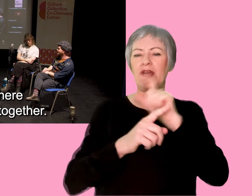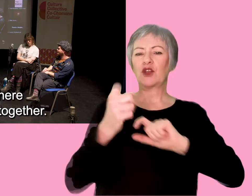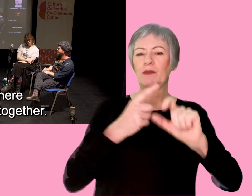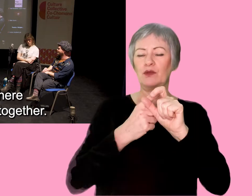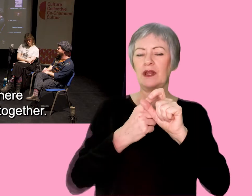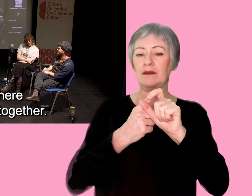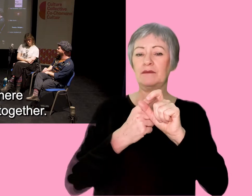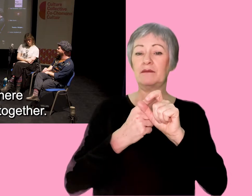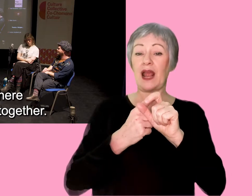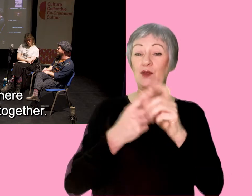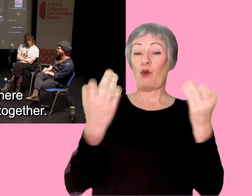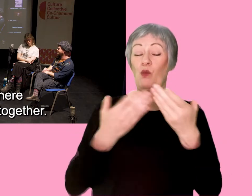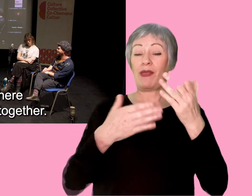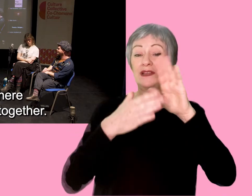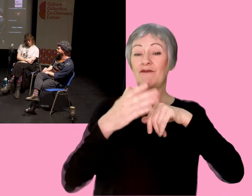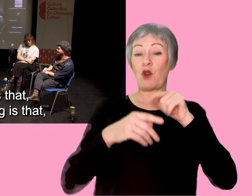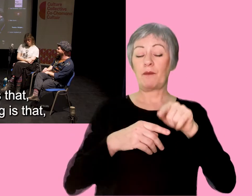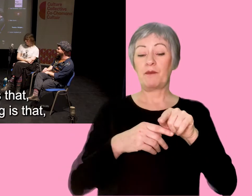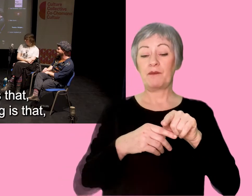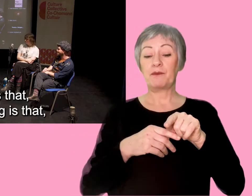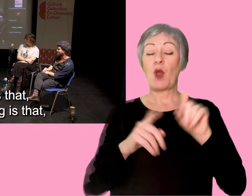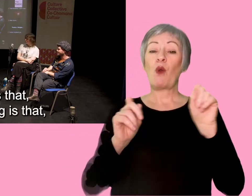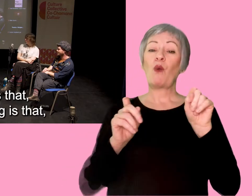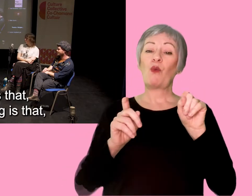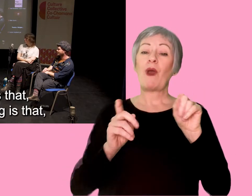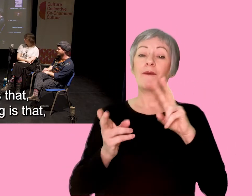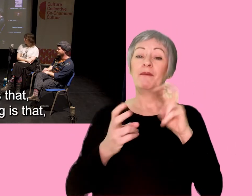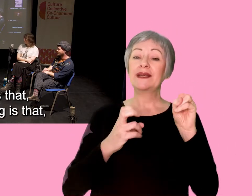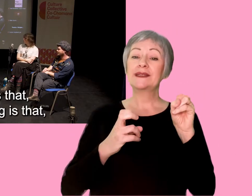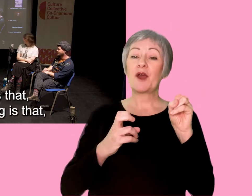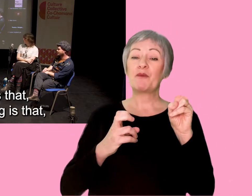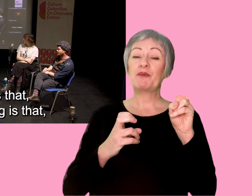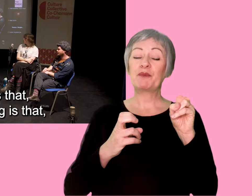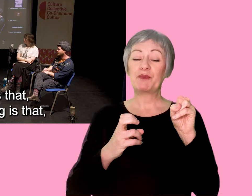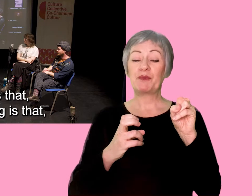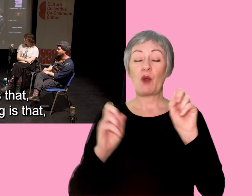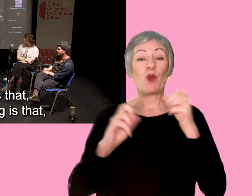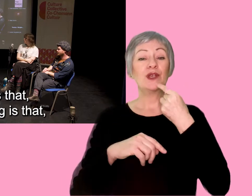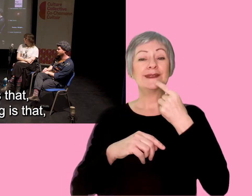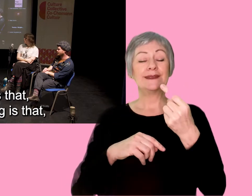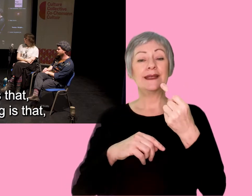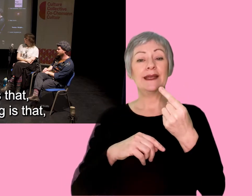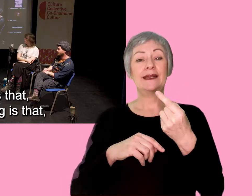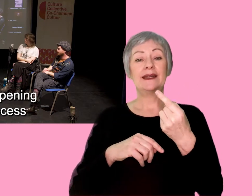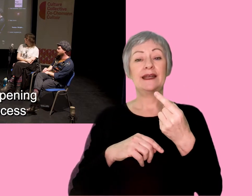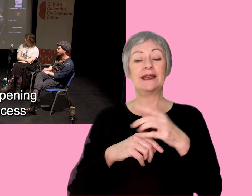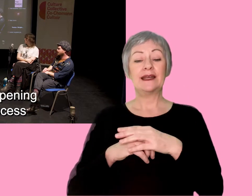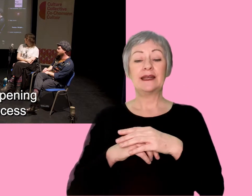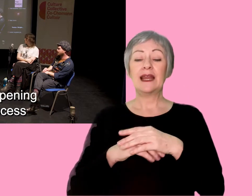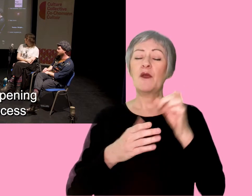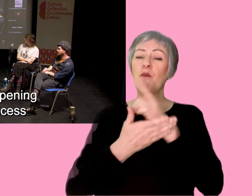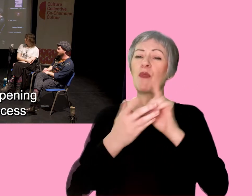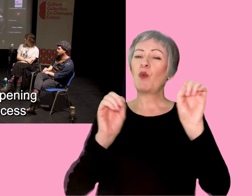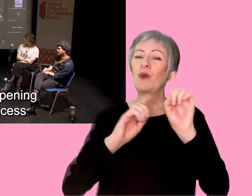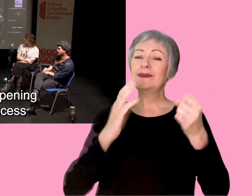all that kind of comes together. Yeah, and what I'm hearing is that, and what you're saying is that it's about